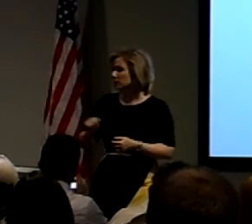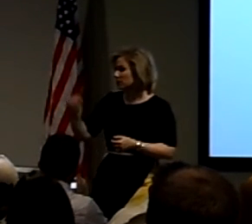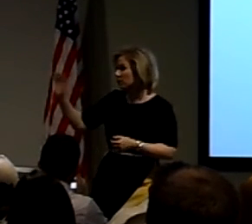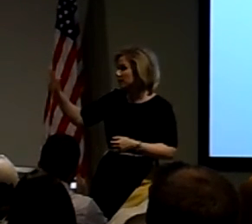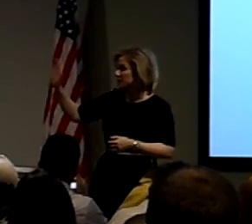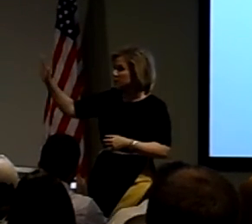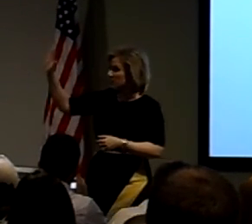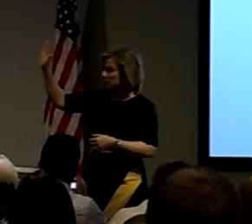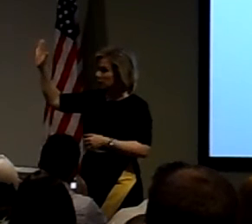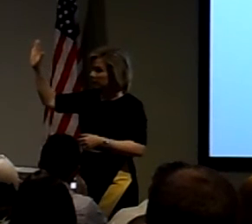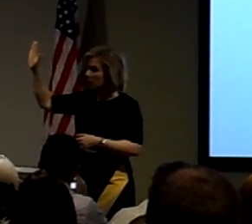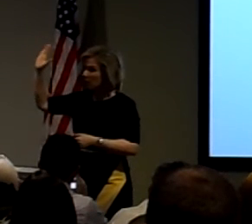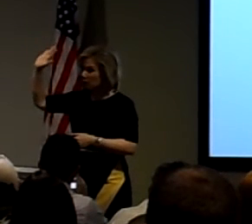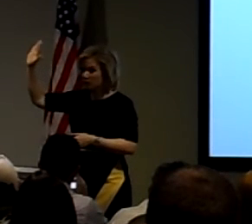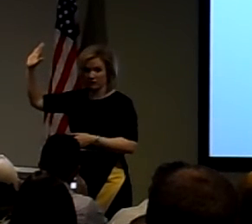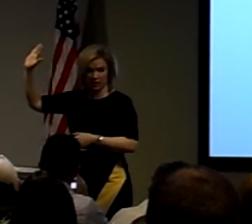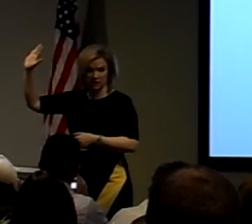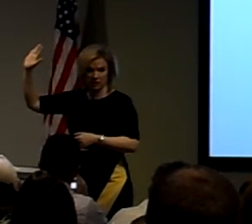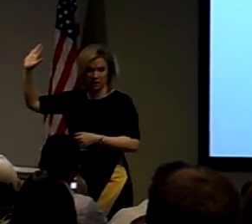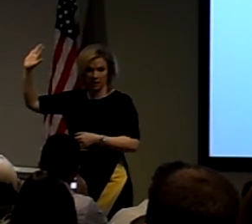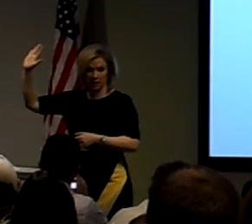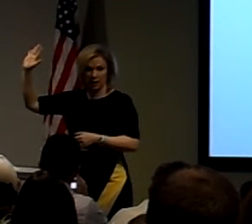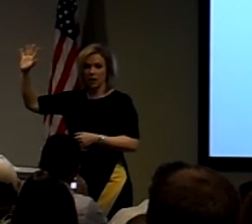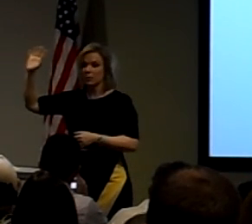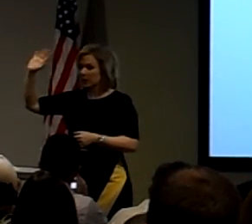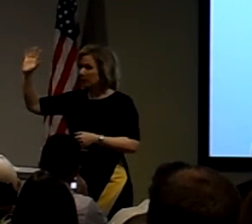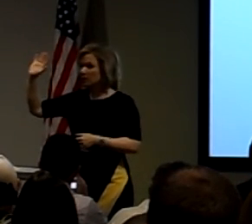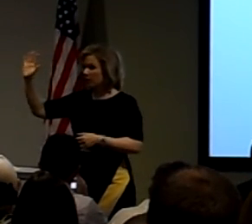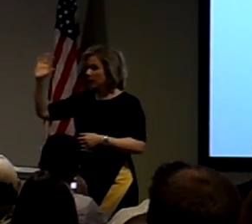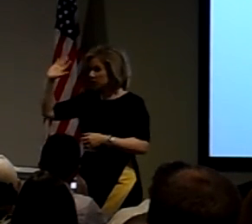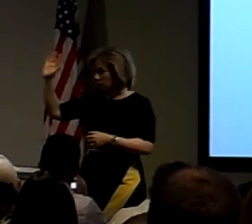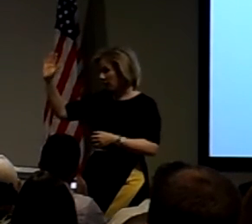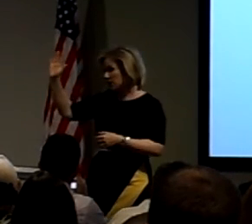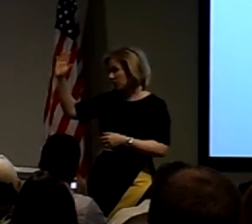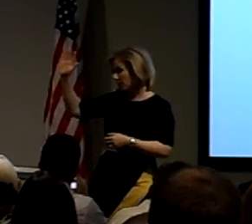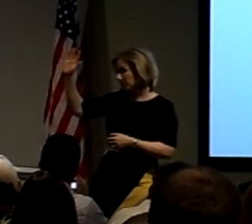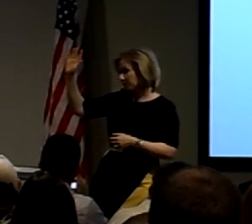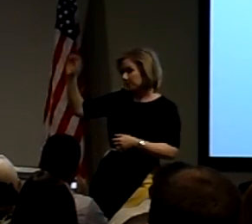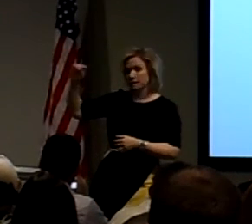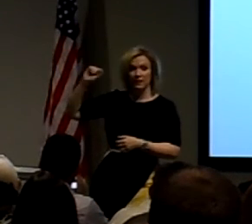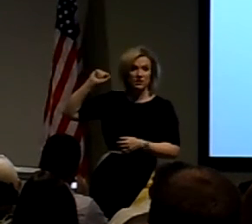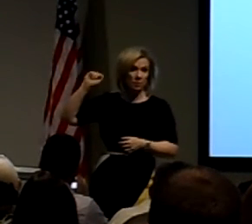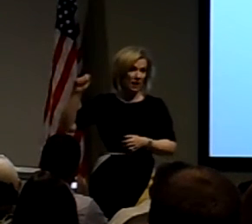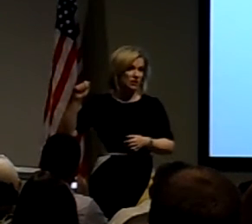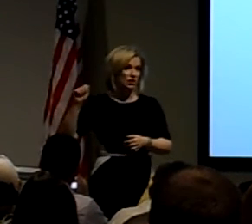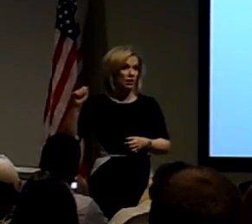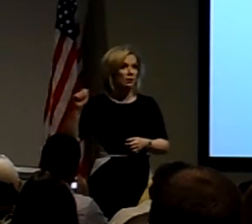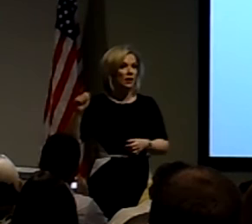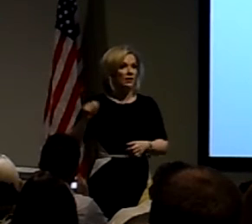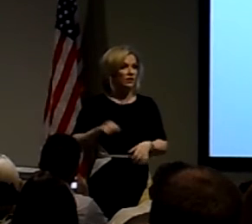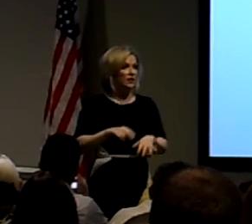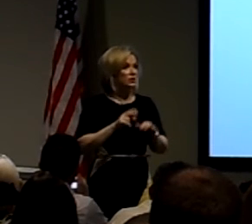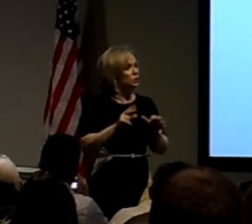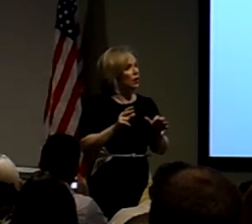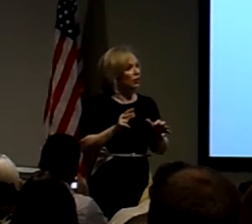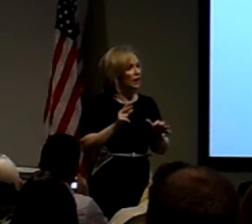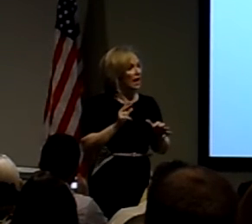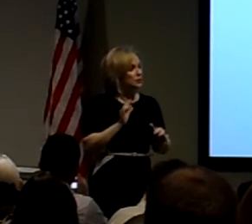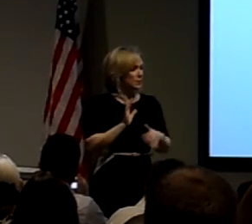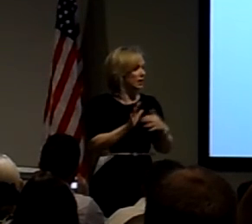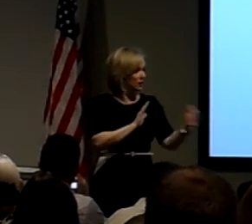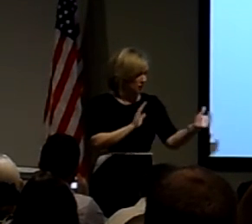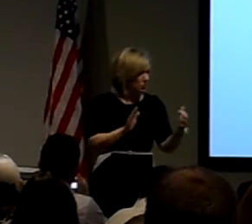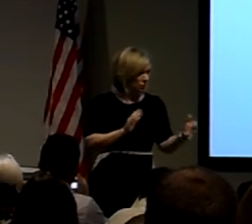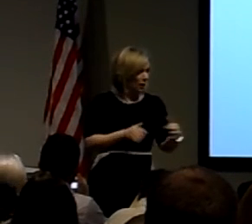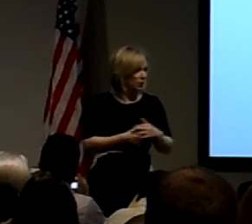a different world. You've heard this expression, we vote with our feet. People are voting to ride share, to bike share, the